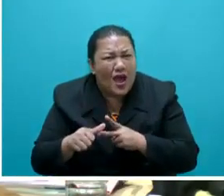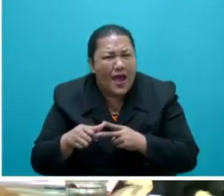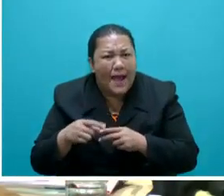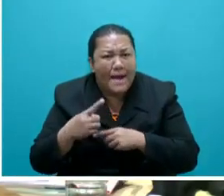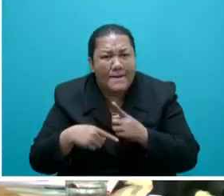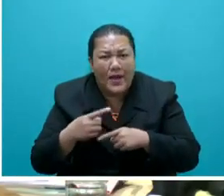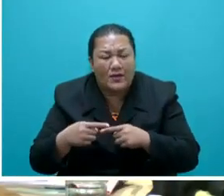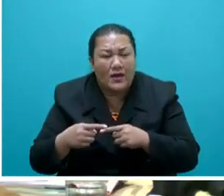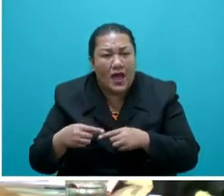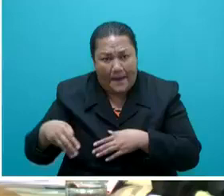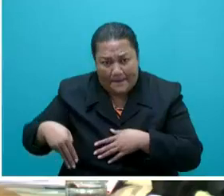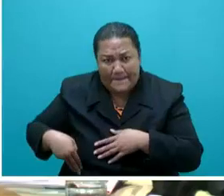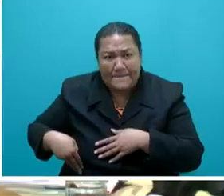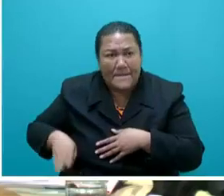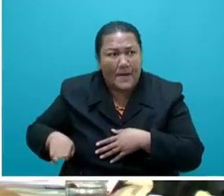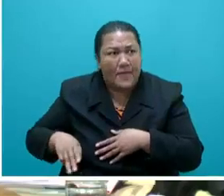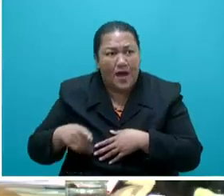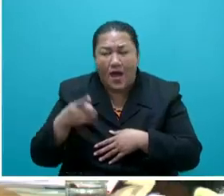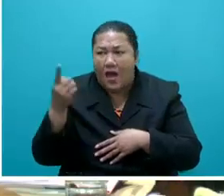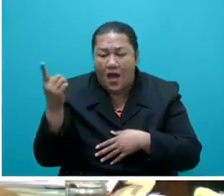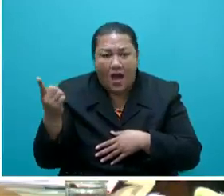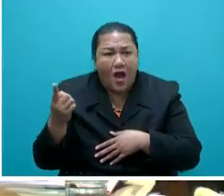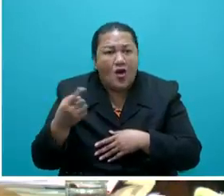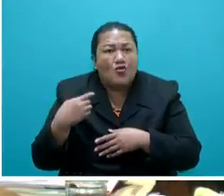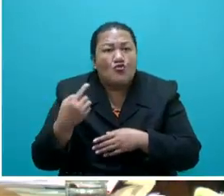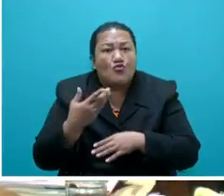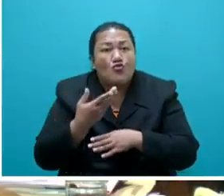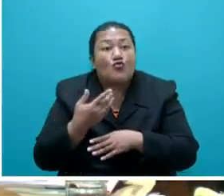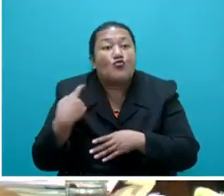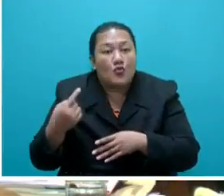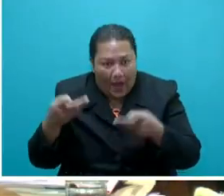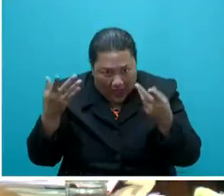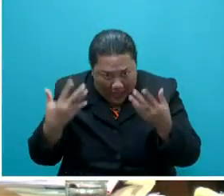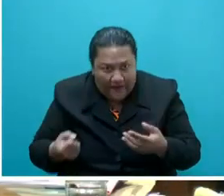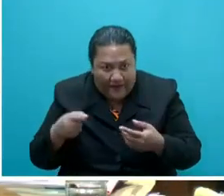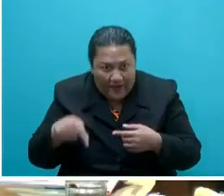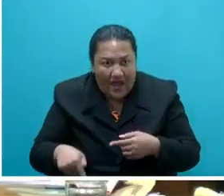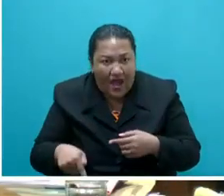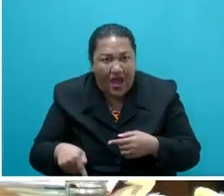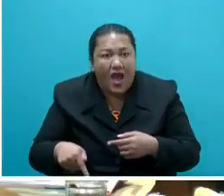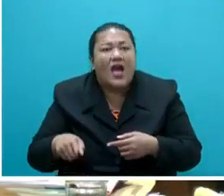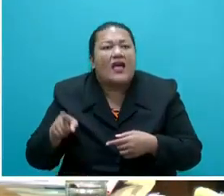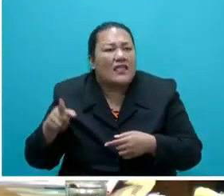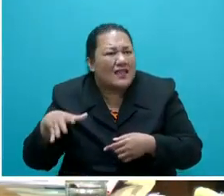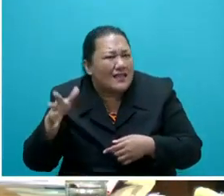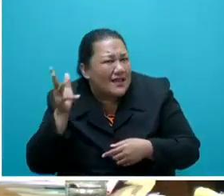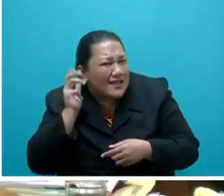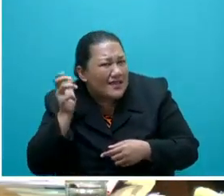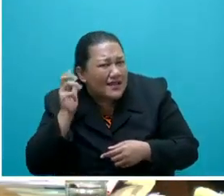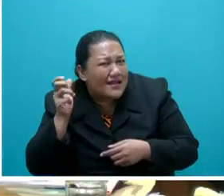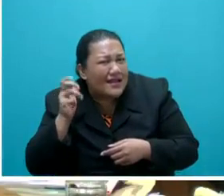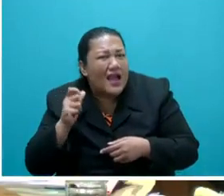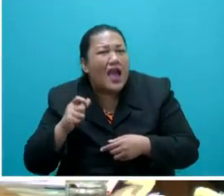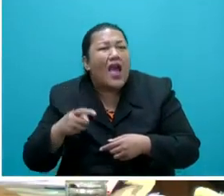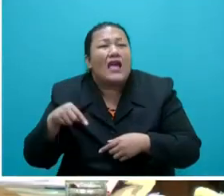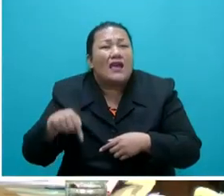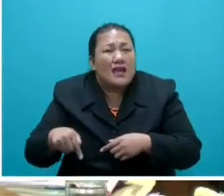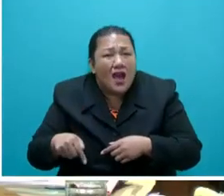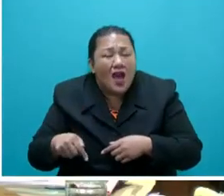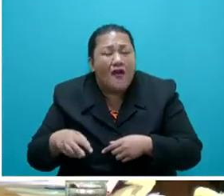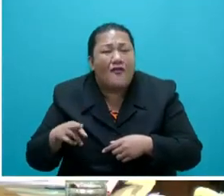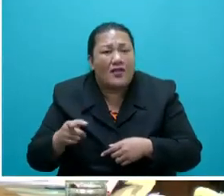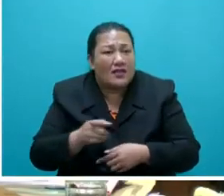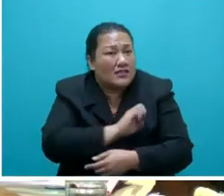say it again, because the same members, like us on this side of the House, are here on the strength, the